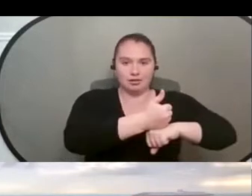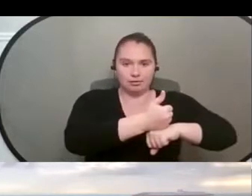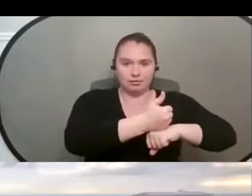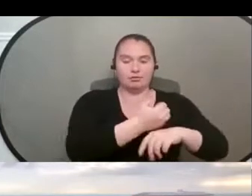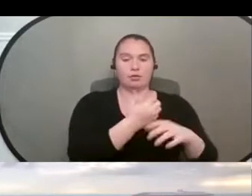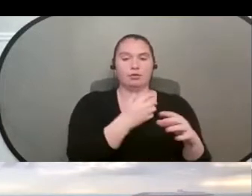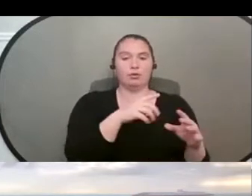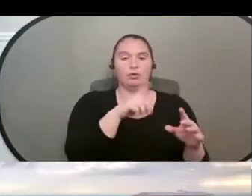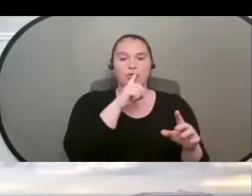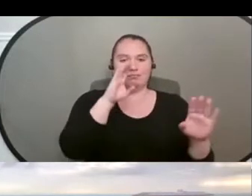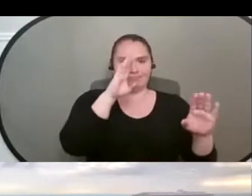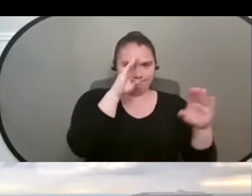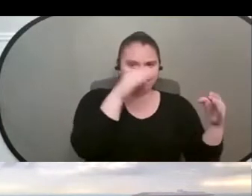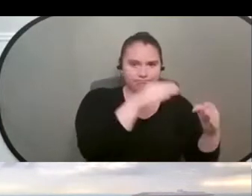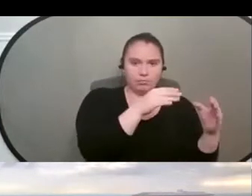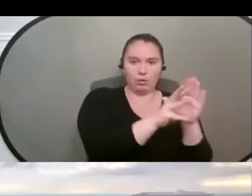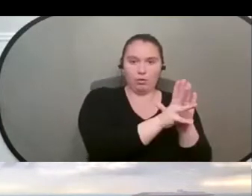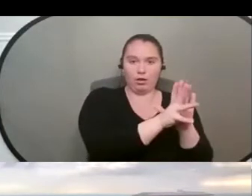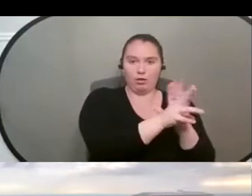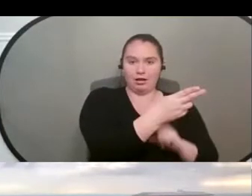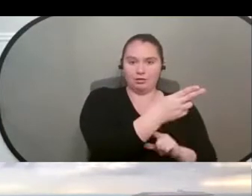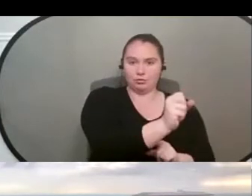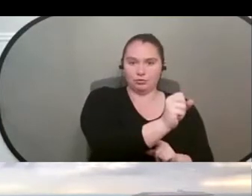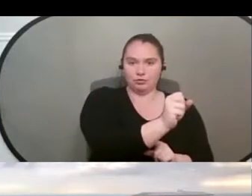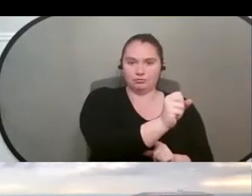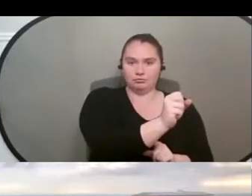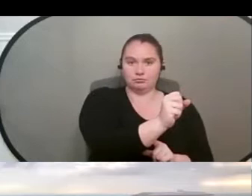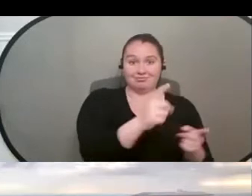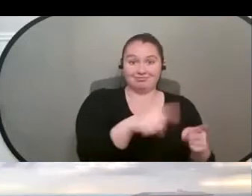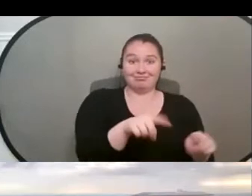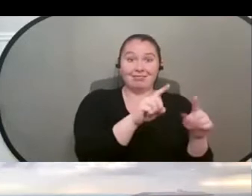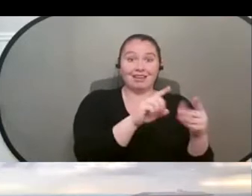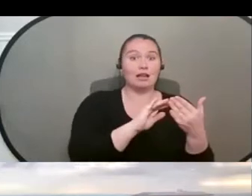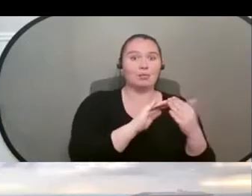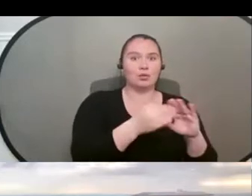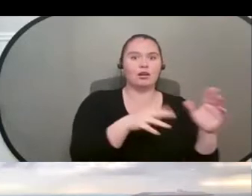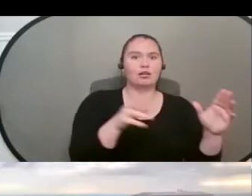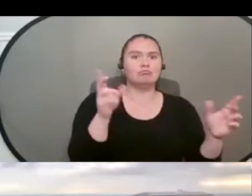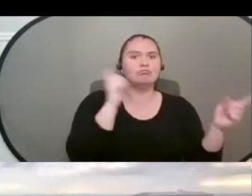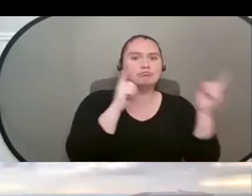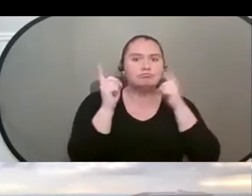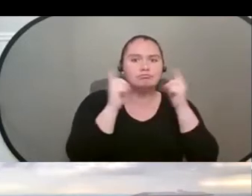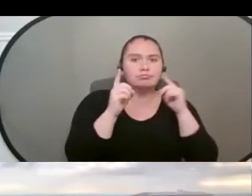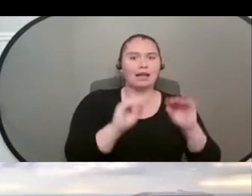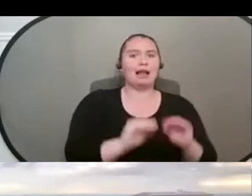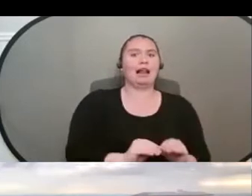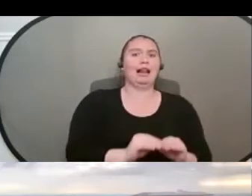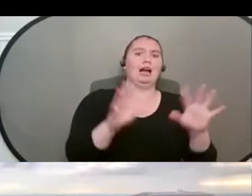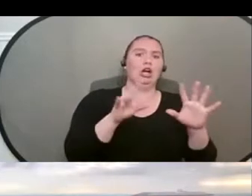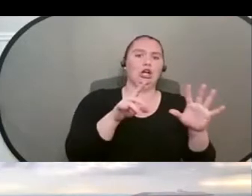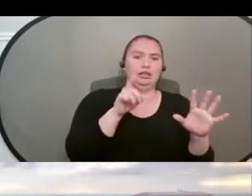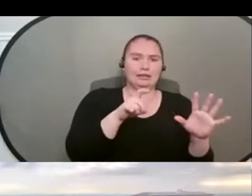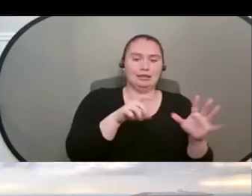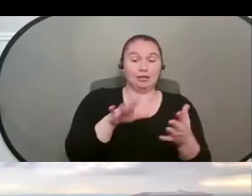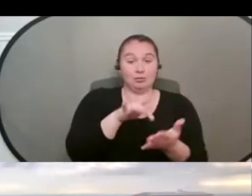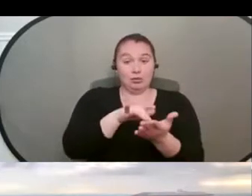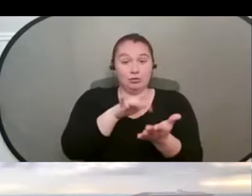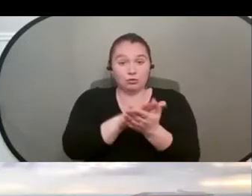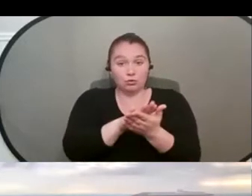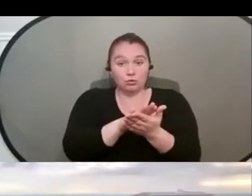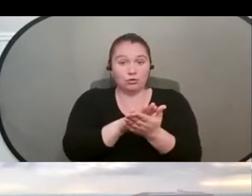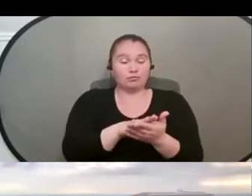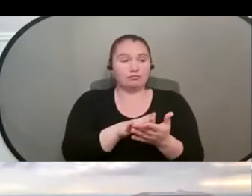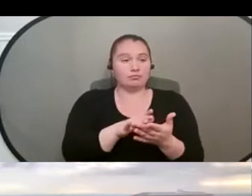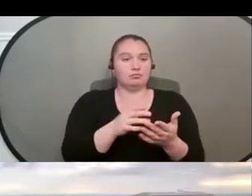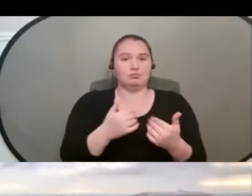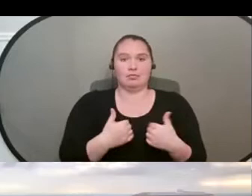on Waco High School, that we heard clearly from the community that was the highest need. At the middle school, that's where, there's 3